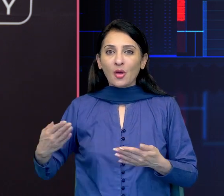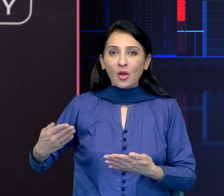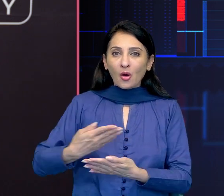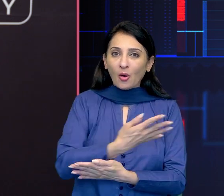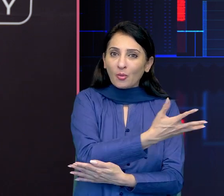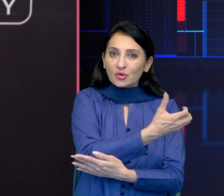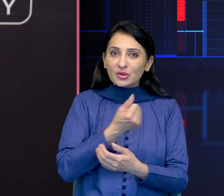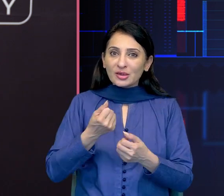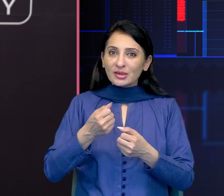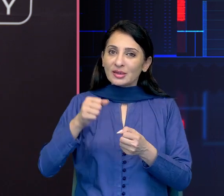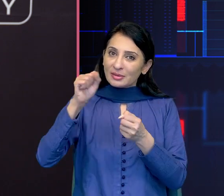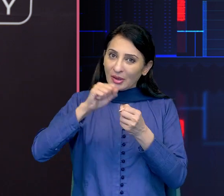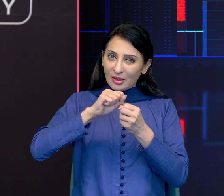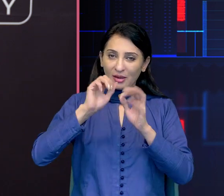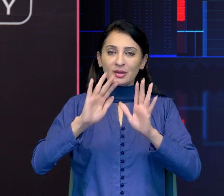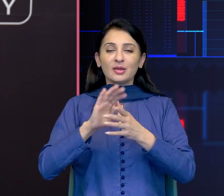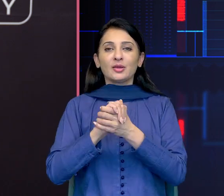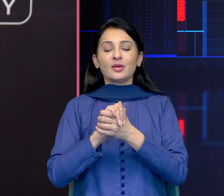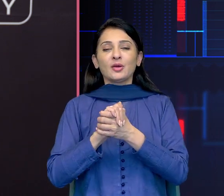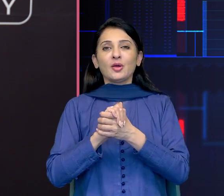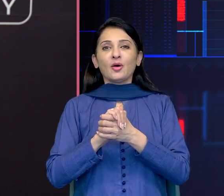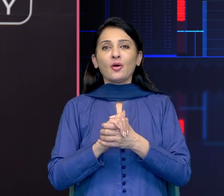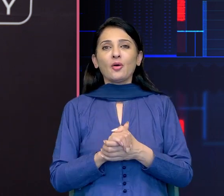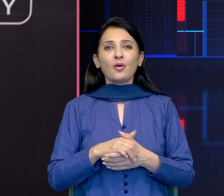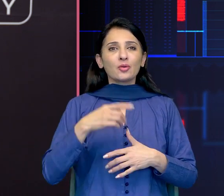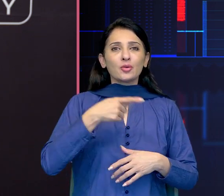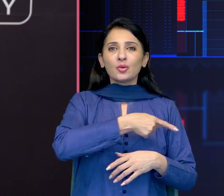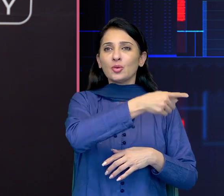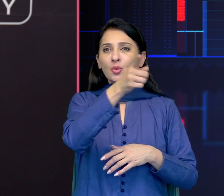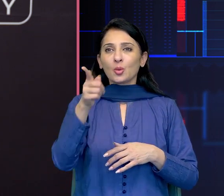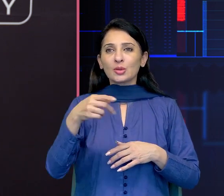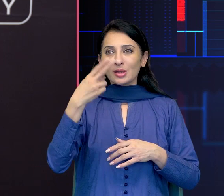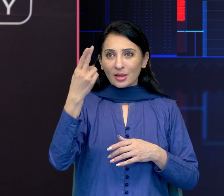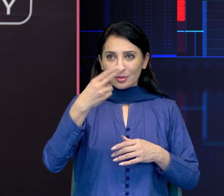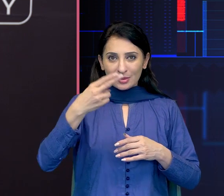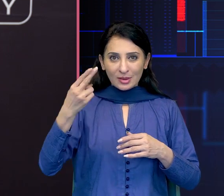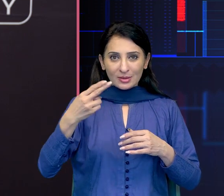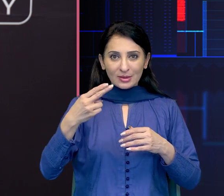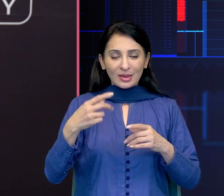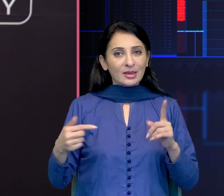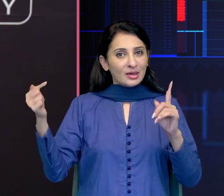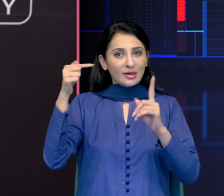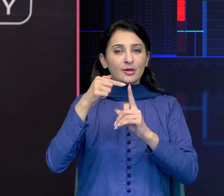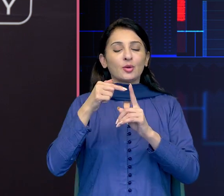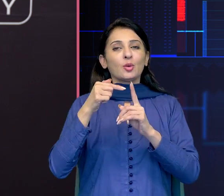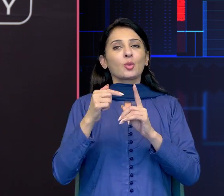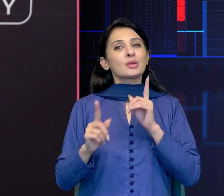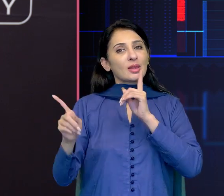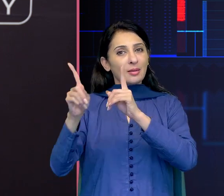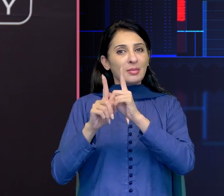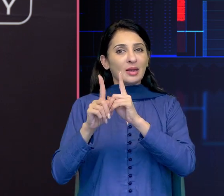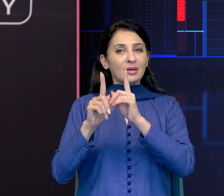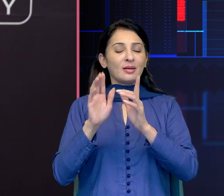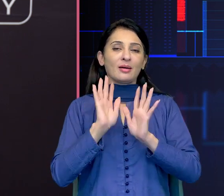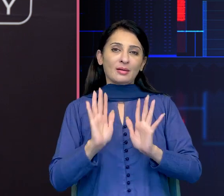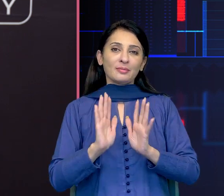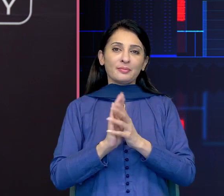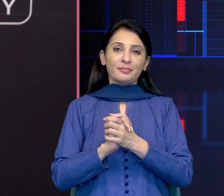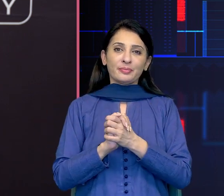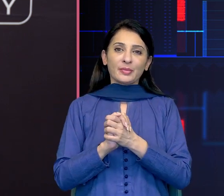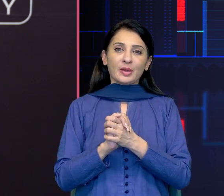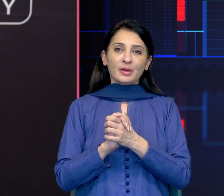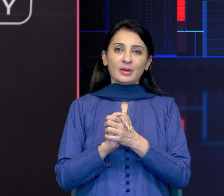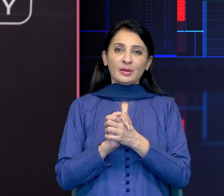Asian platforms, and opportunities were created to meet each other through art.